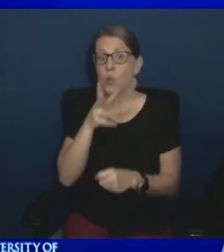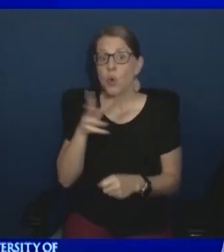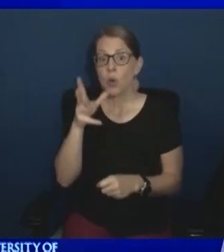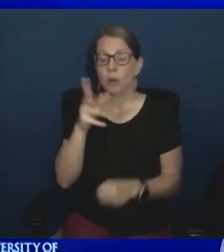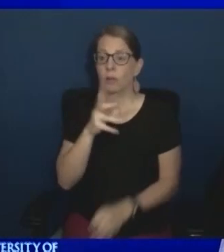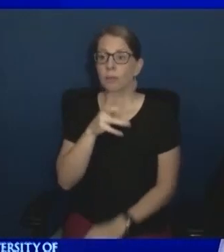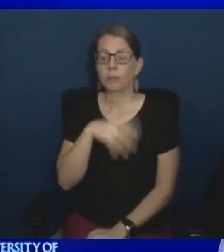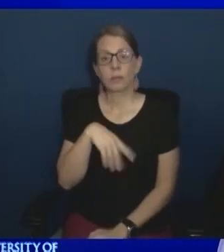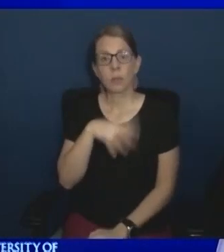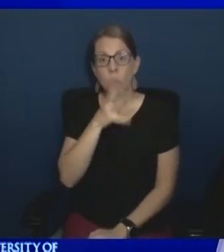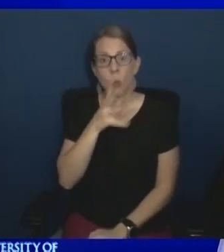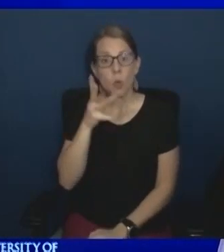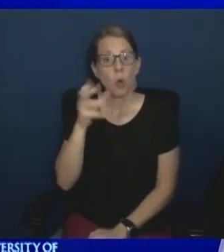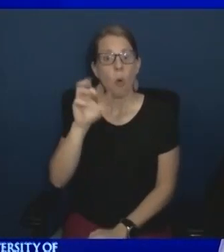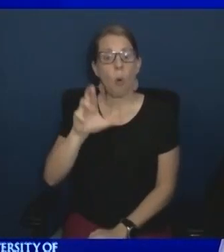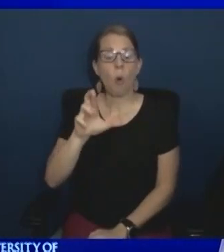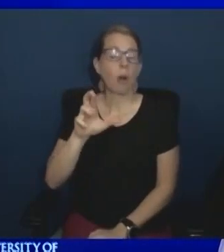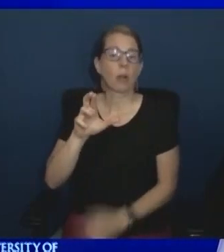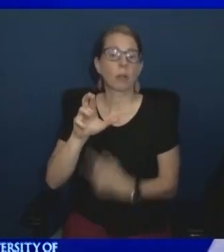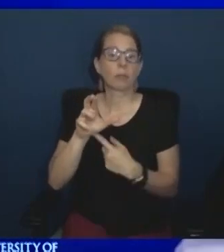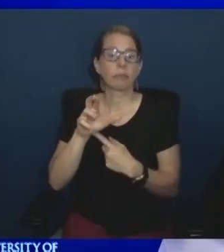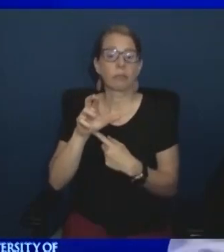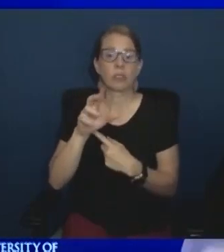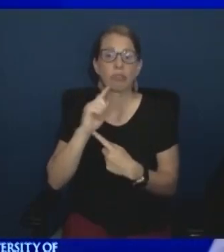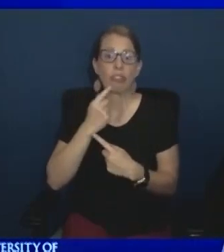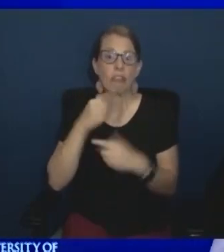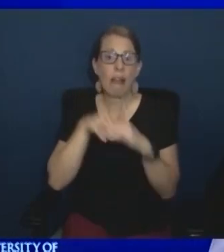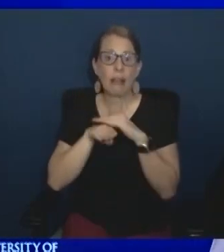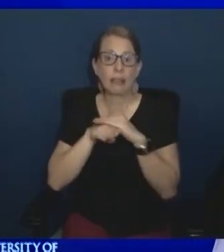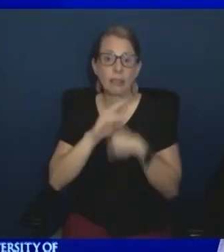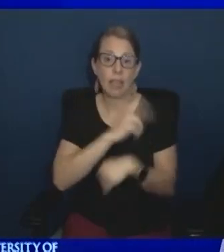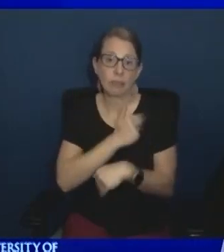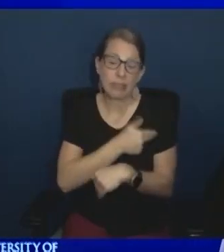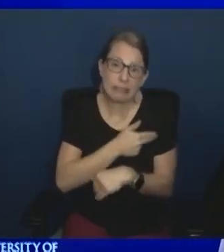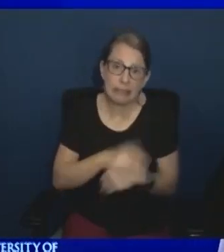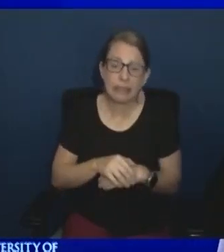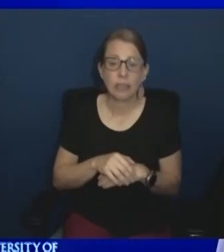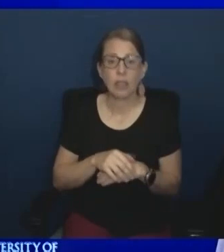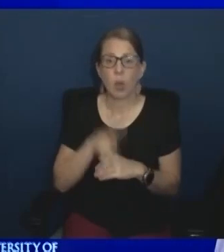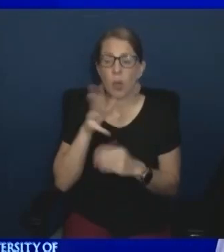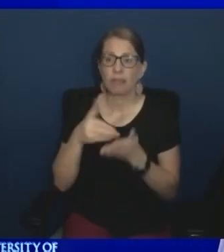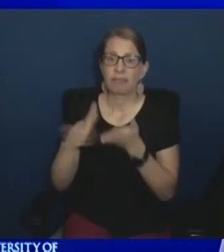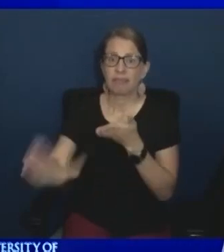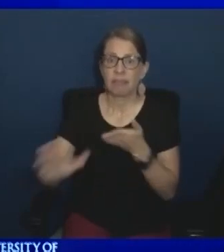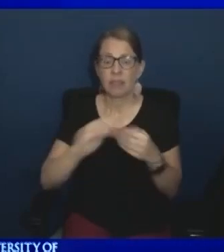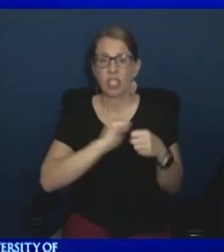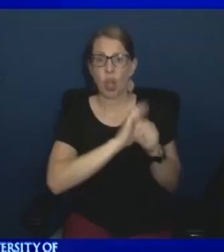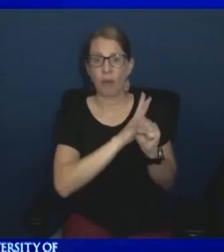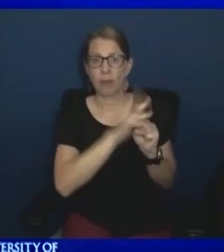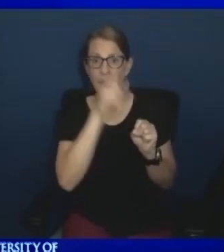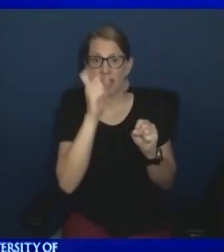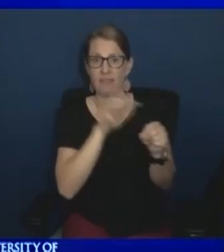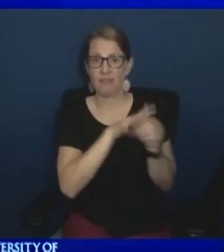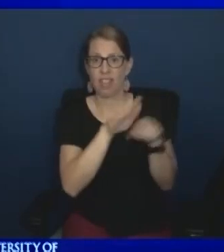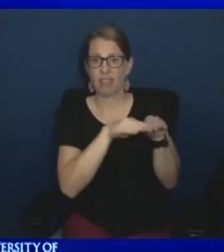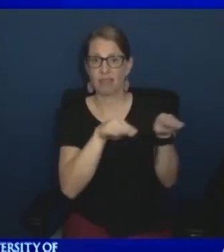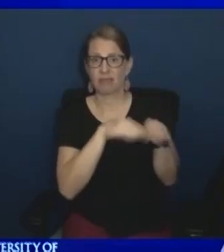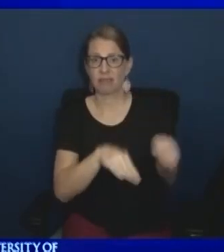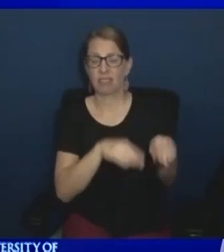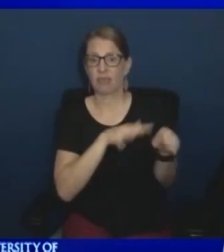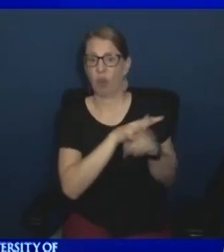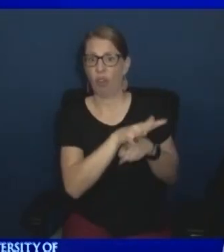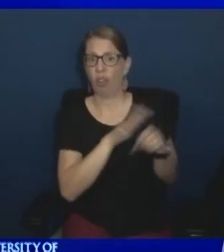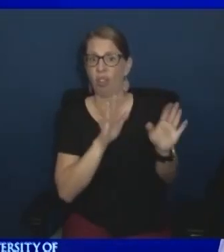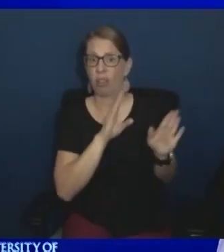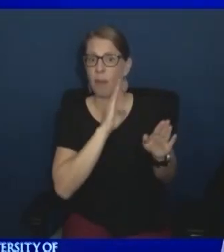treat normal things rather than COVID, because they are filled with COVID to capacity. I'm not sure